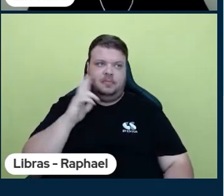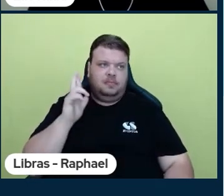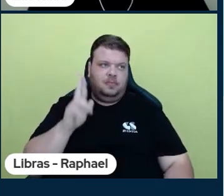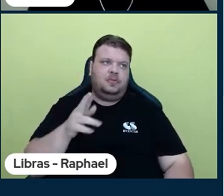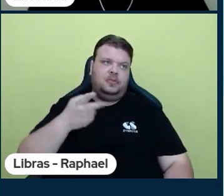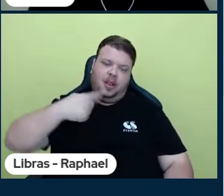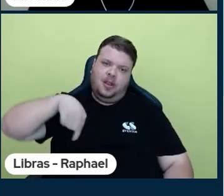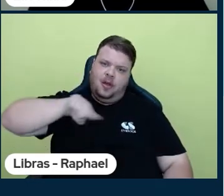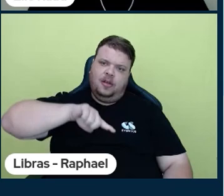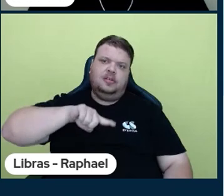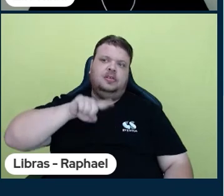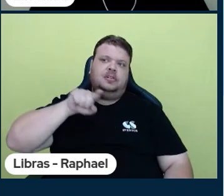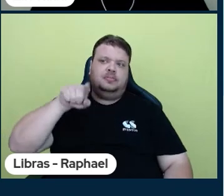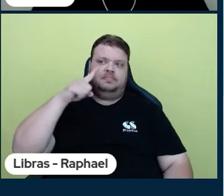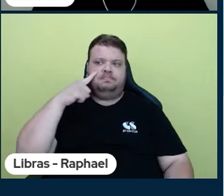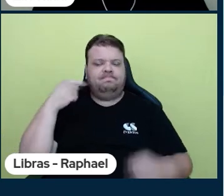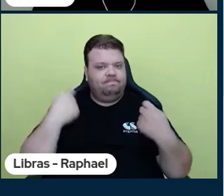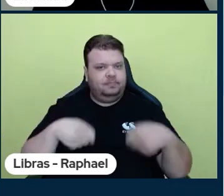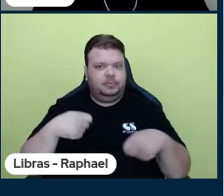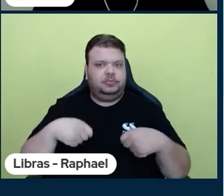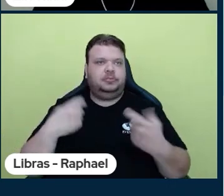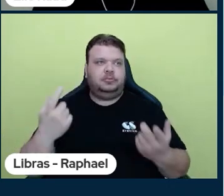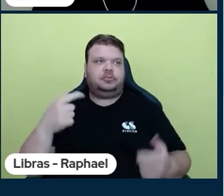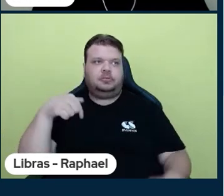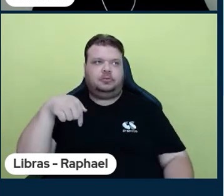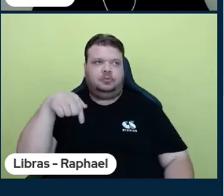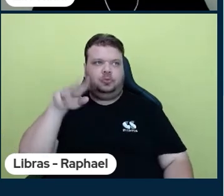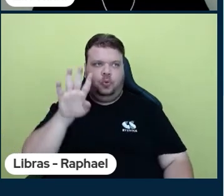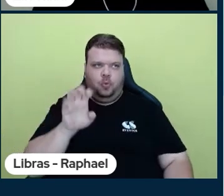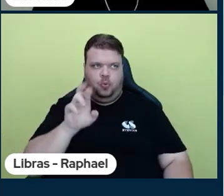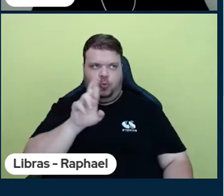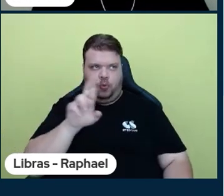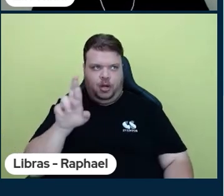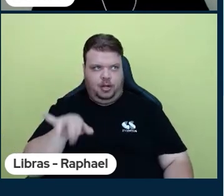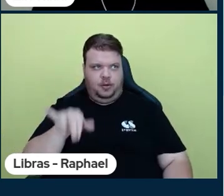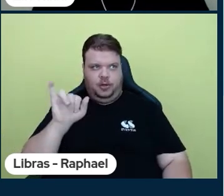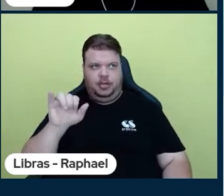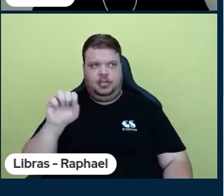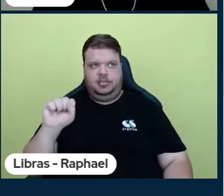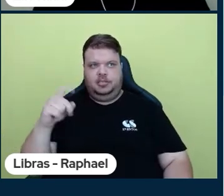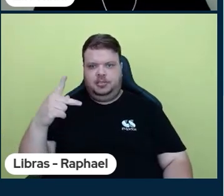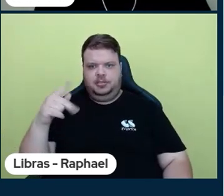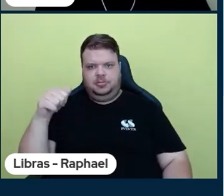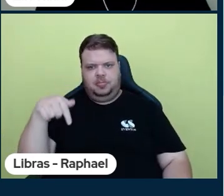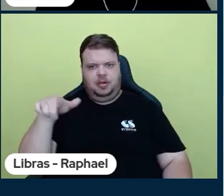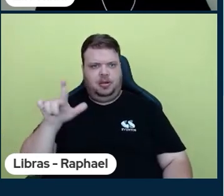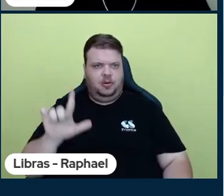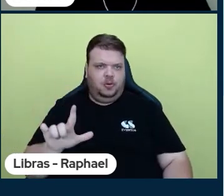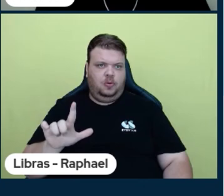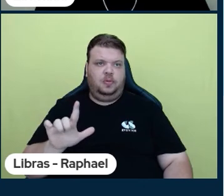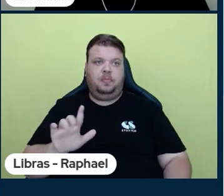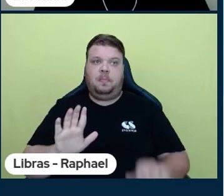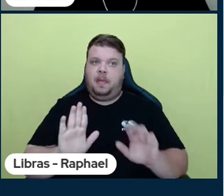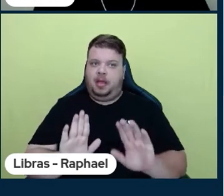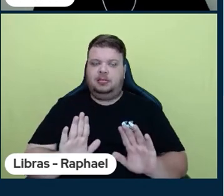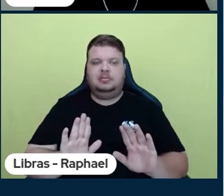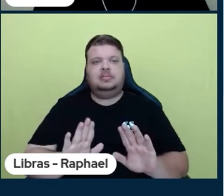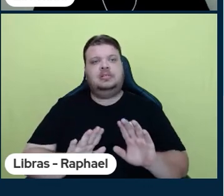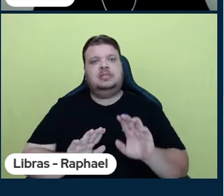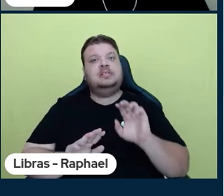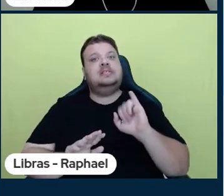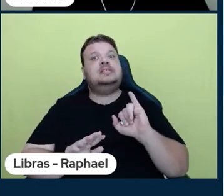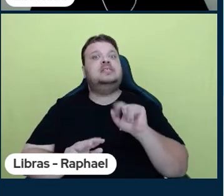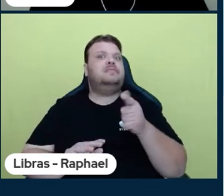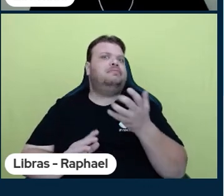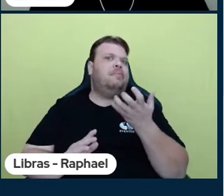want to create a bot? If we want to create a bot, a person cannot write the Sparkle query for every question